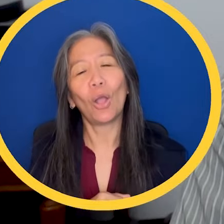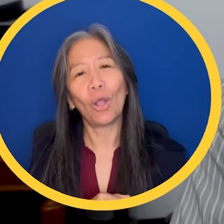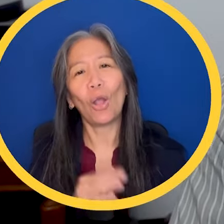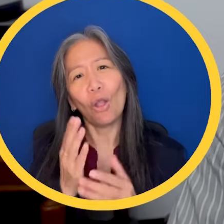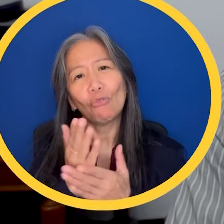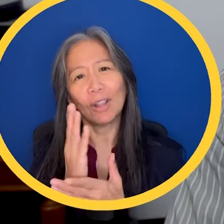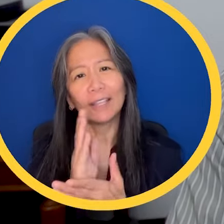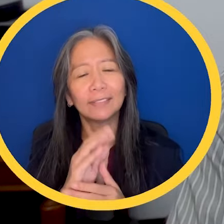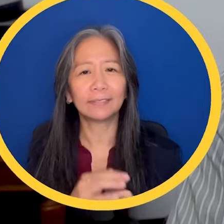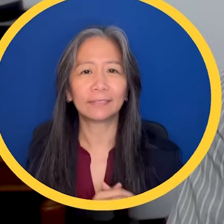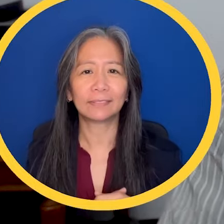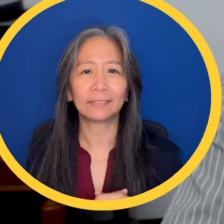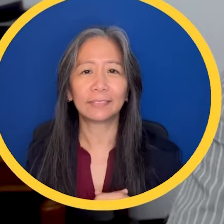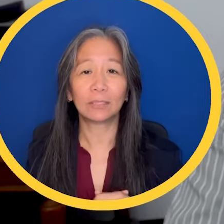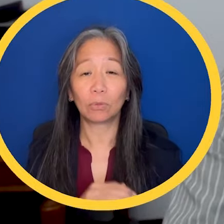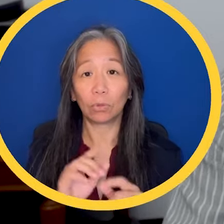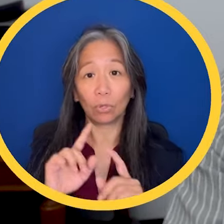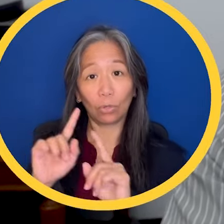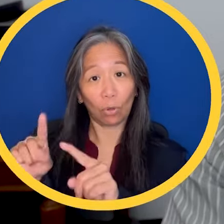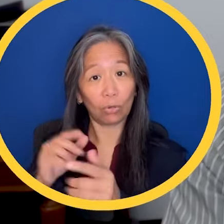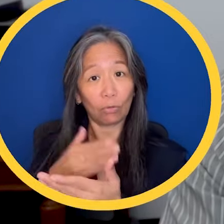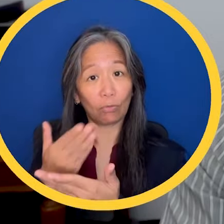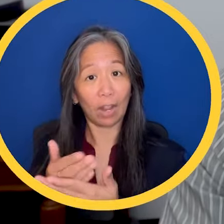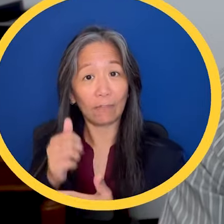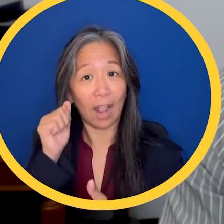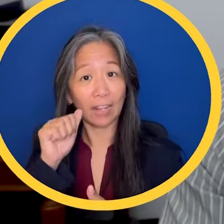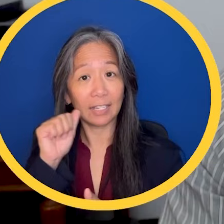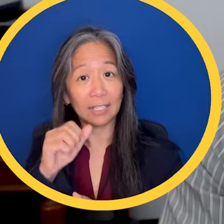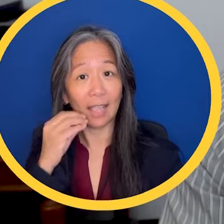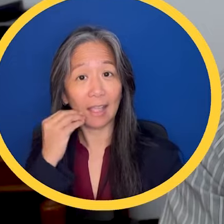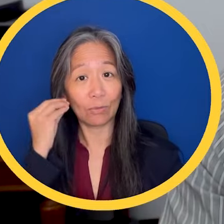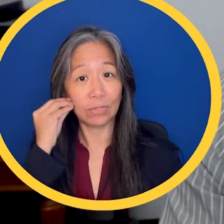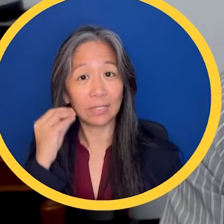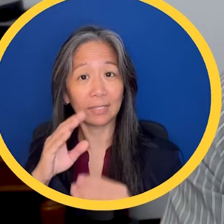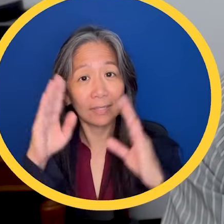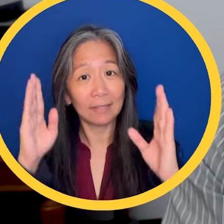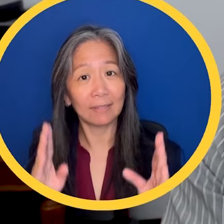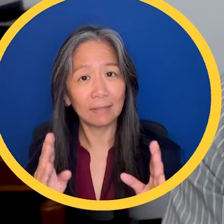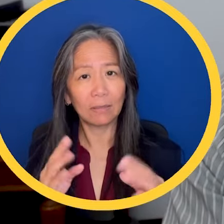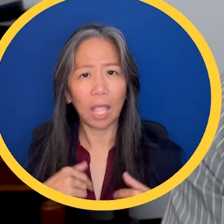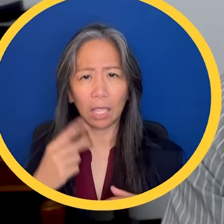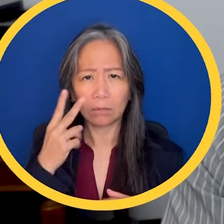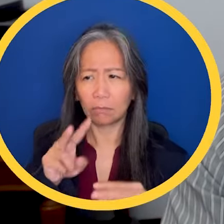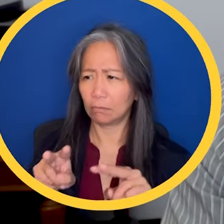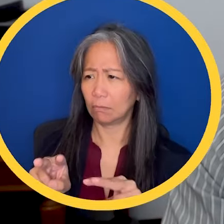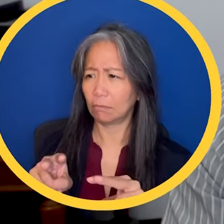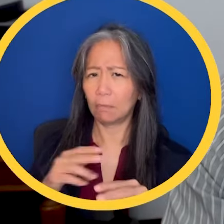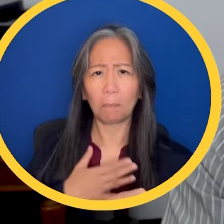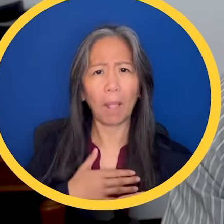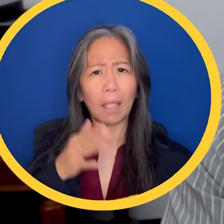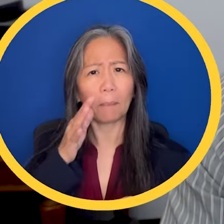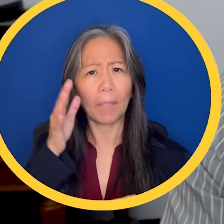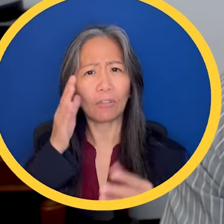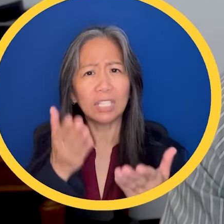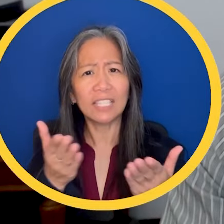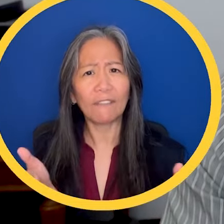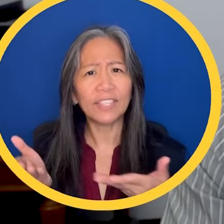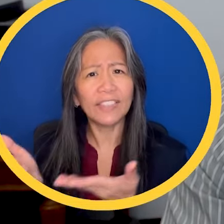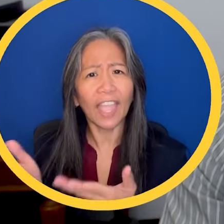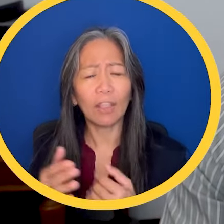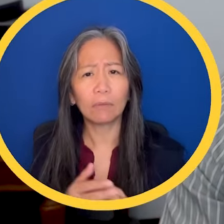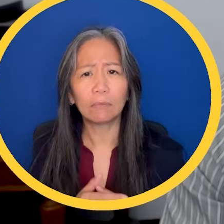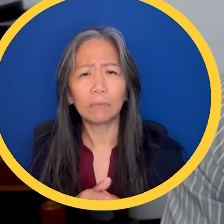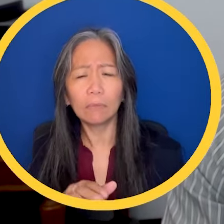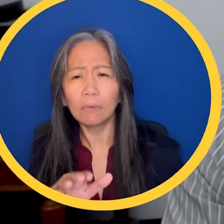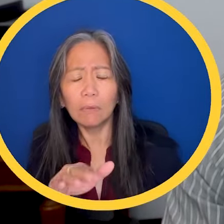right. So we get to our auntie's house, and I see all my parents' stuff there. I